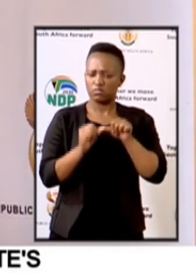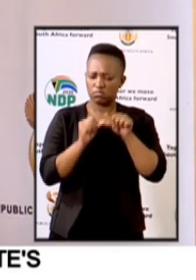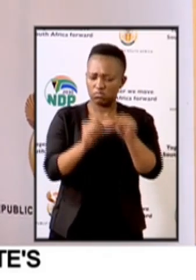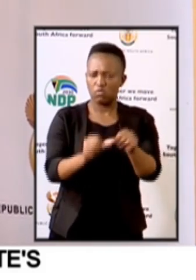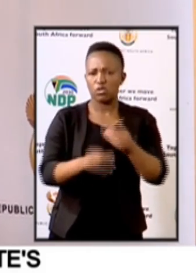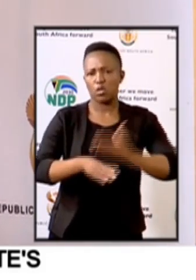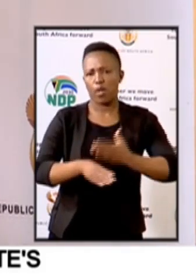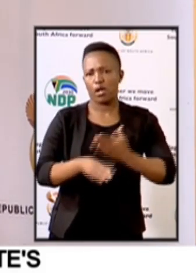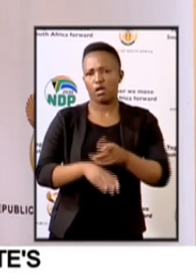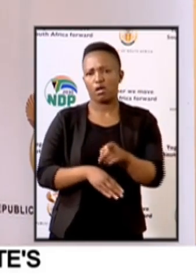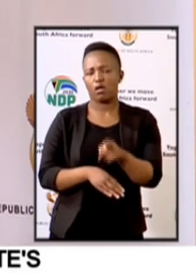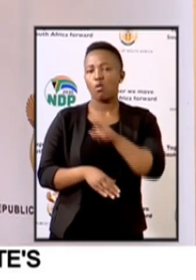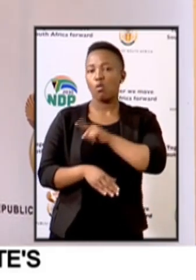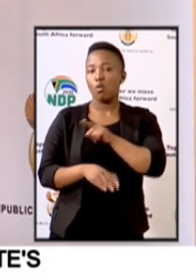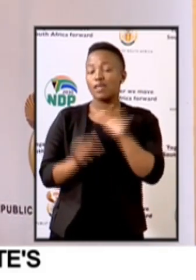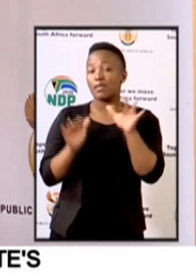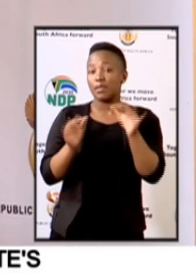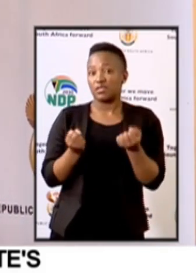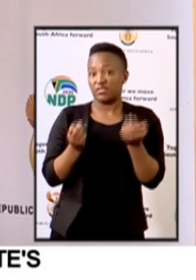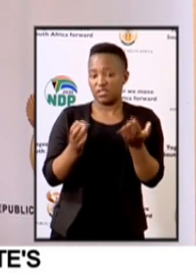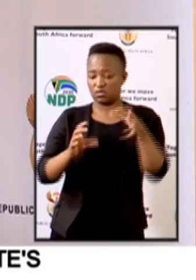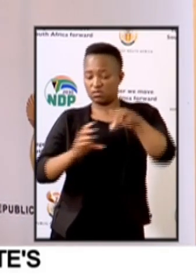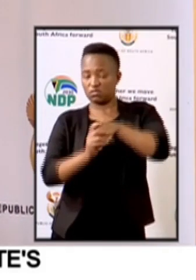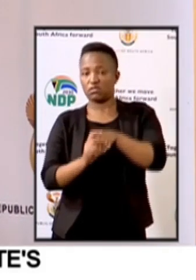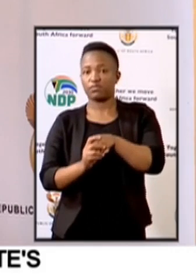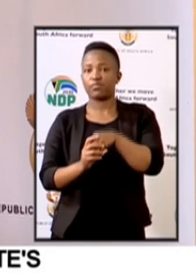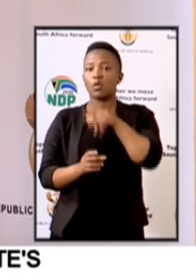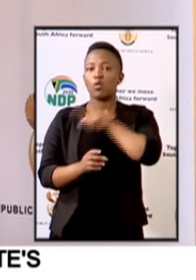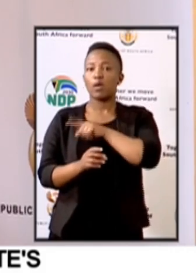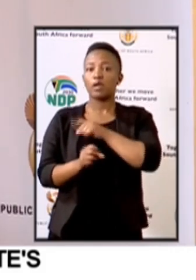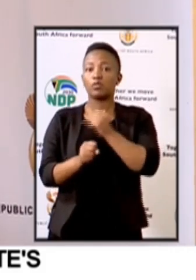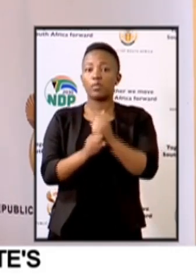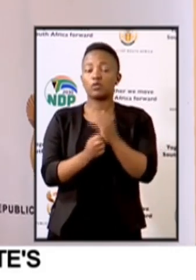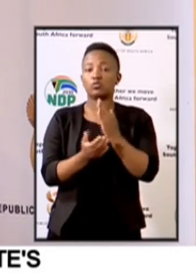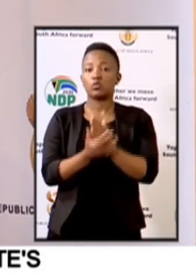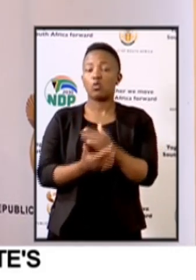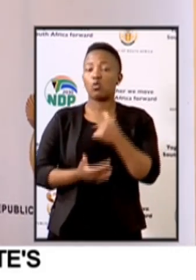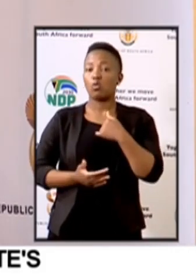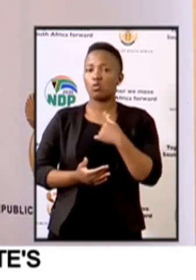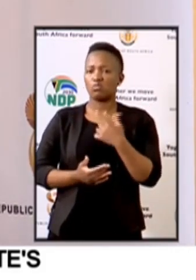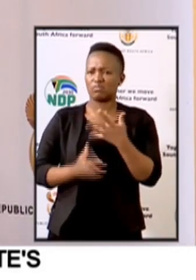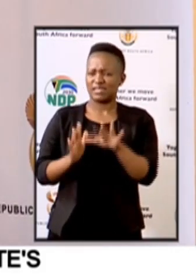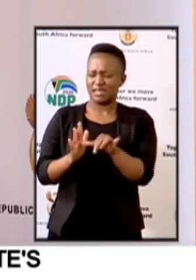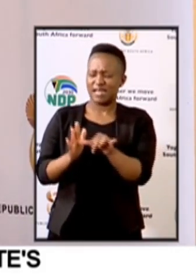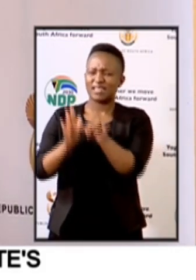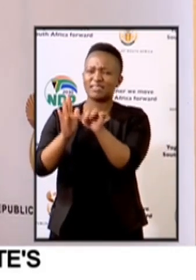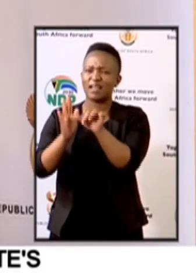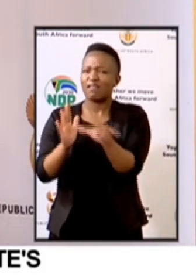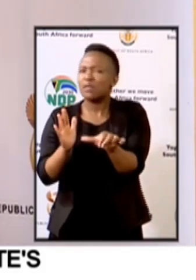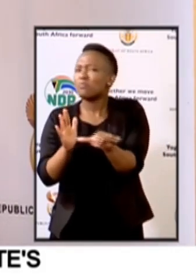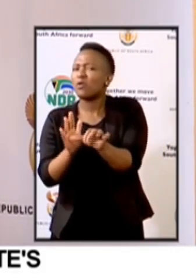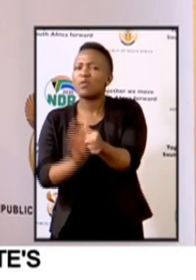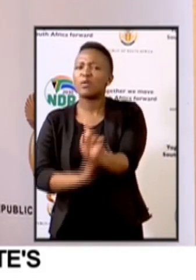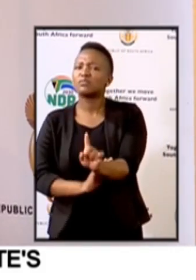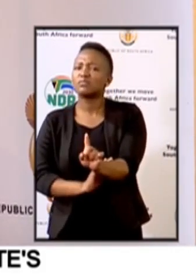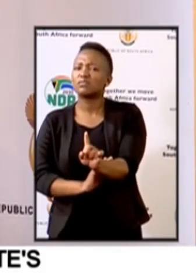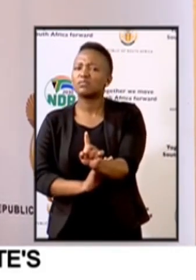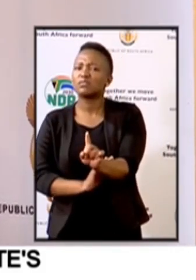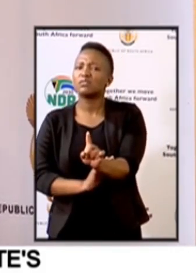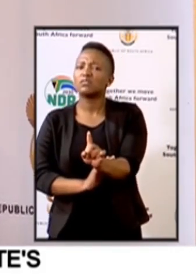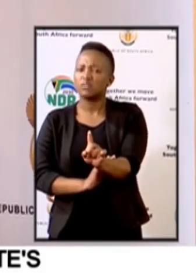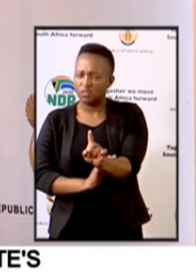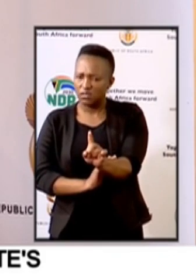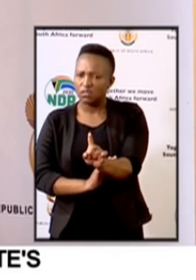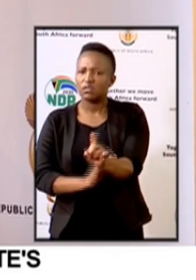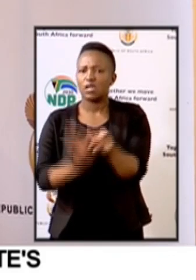and especially in determining on their own what is essential in their circumstances and embark on